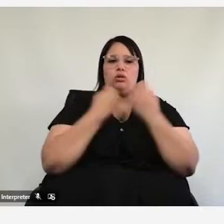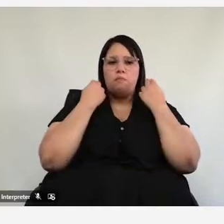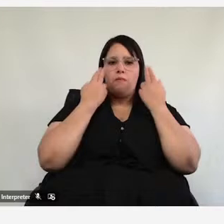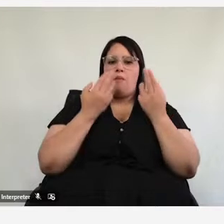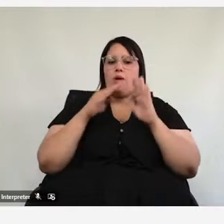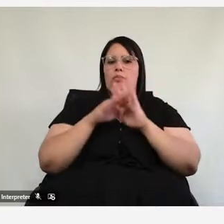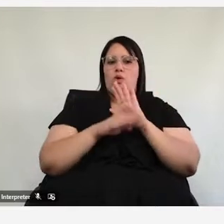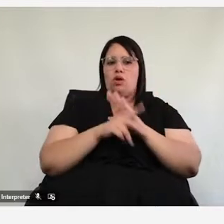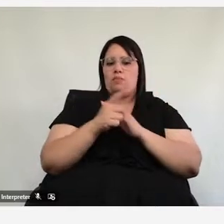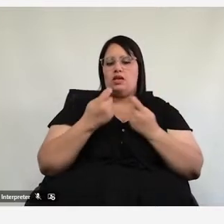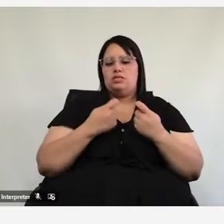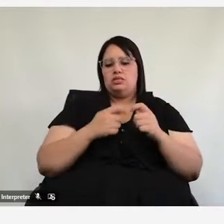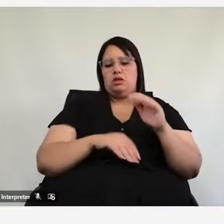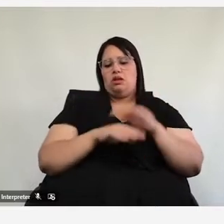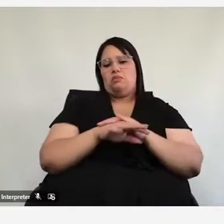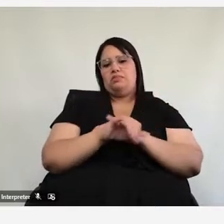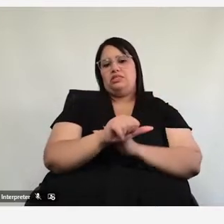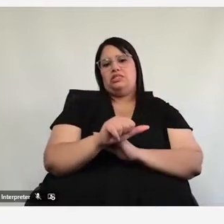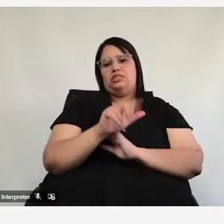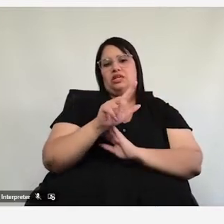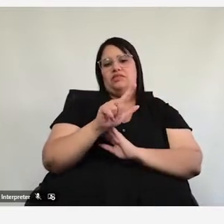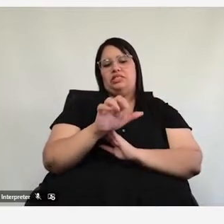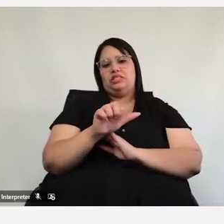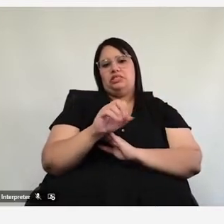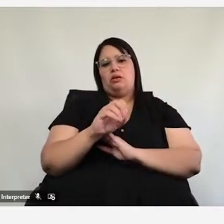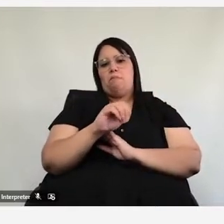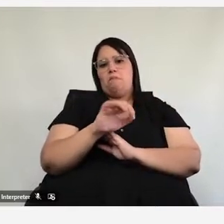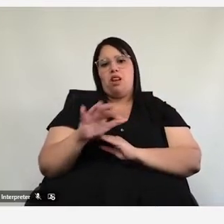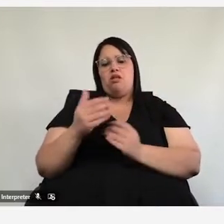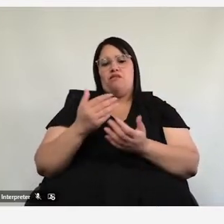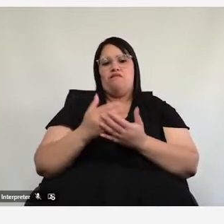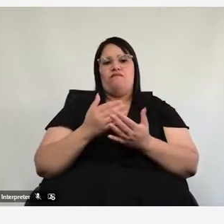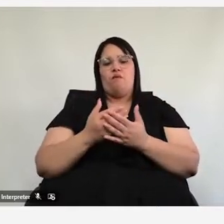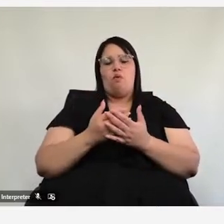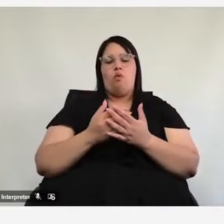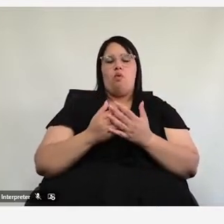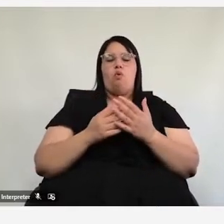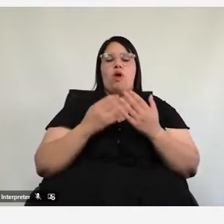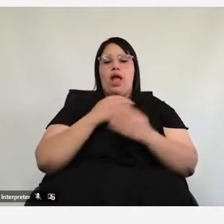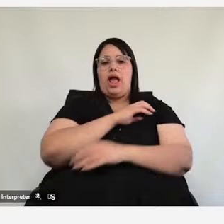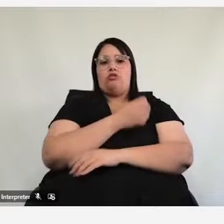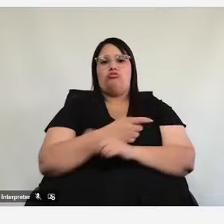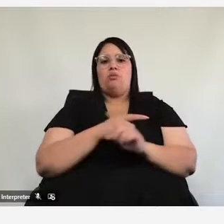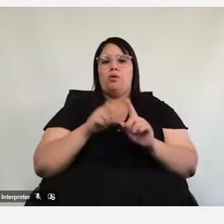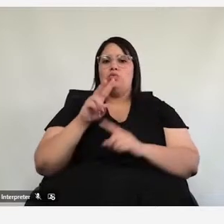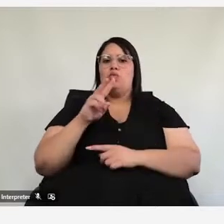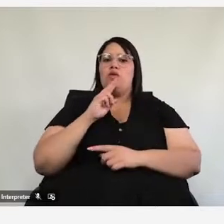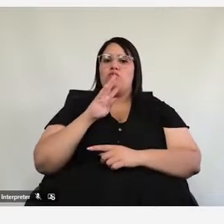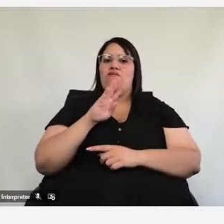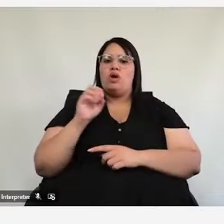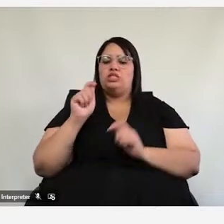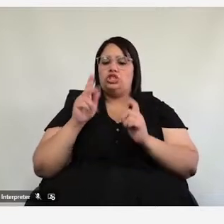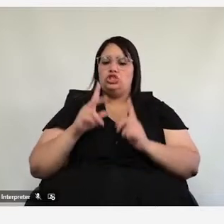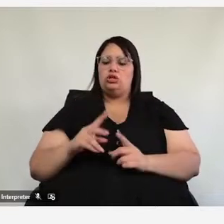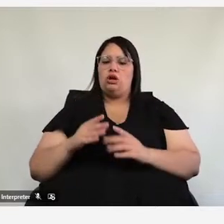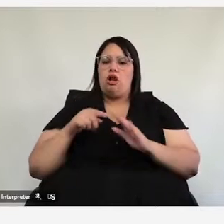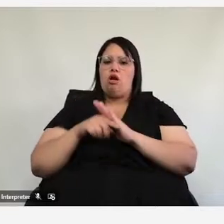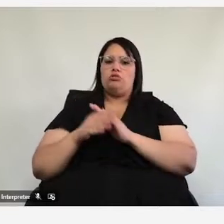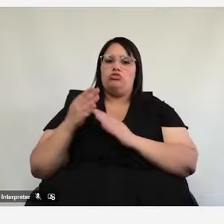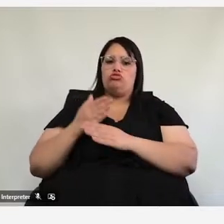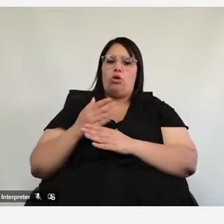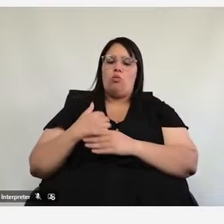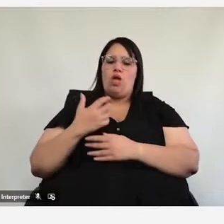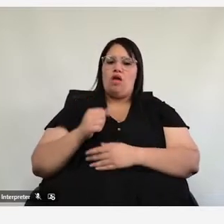spending close to 760 million on an energy program. But 2,400 teachers just lost their jobs. We're now sitting with 60